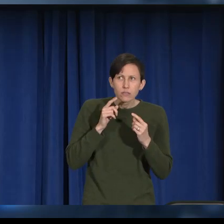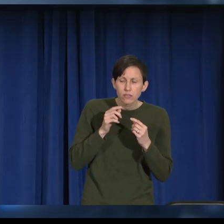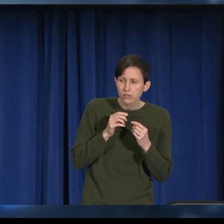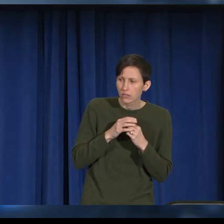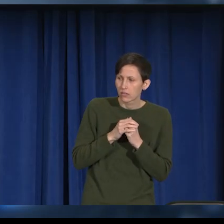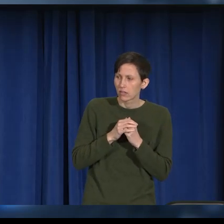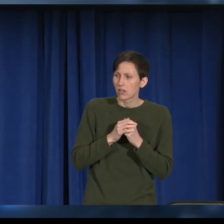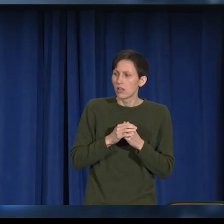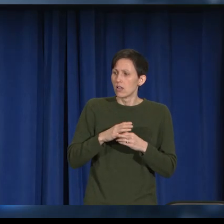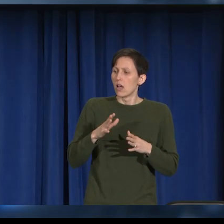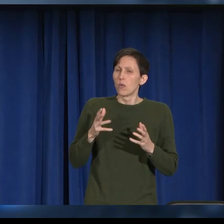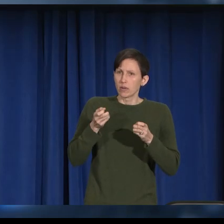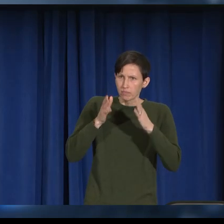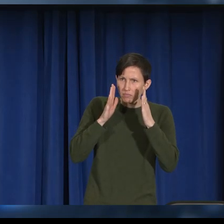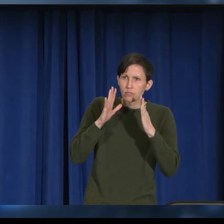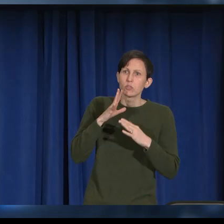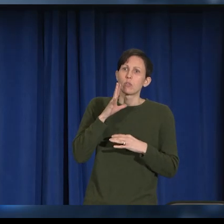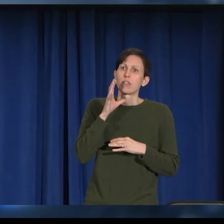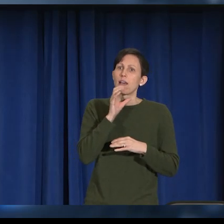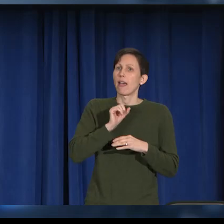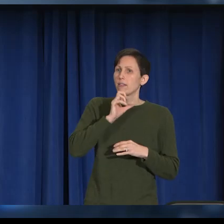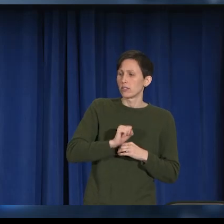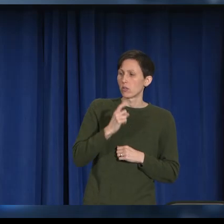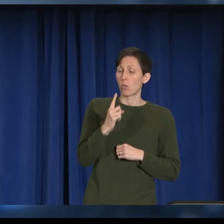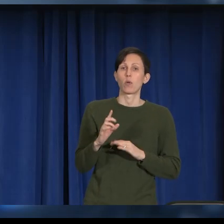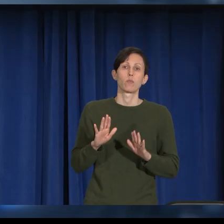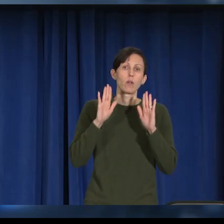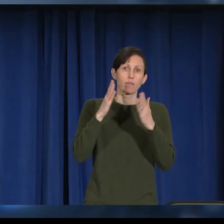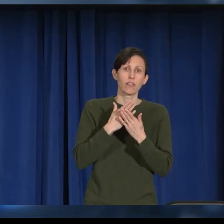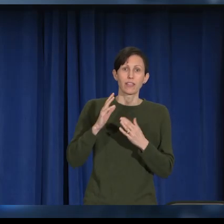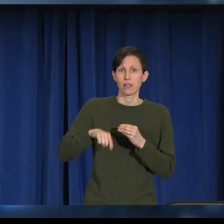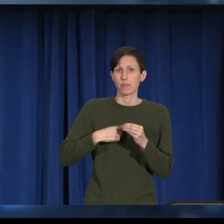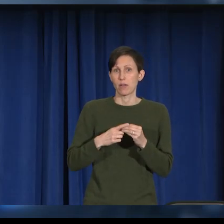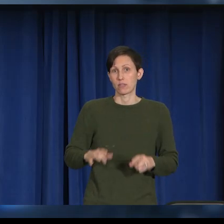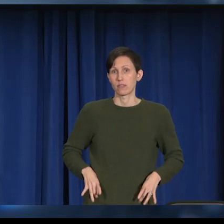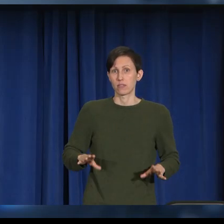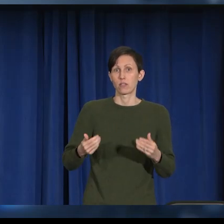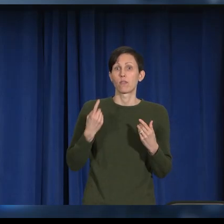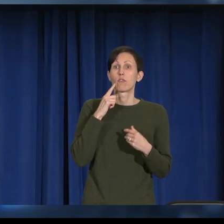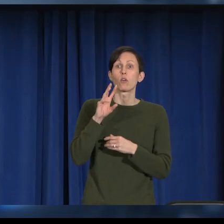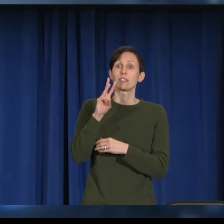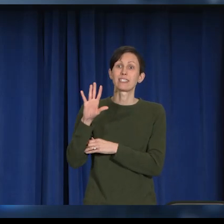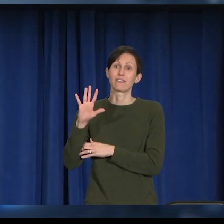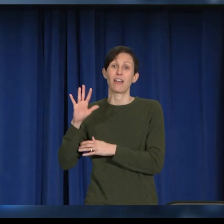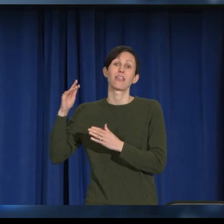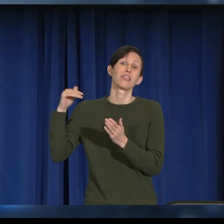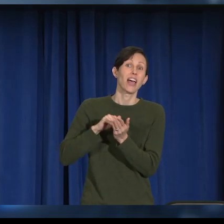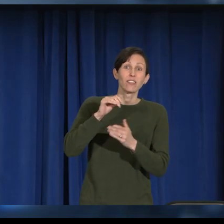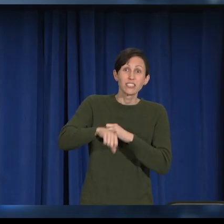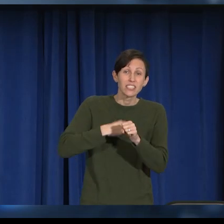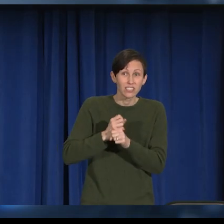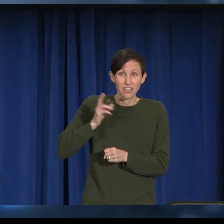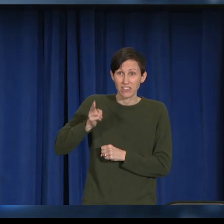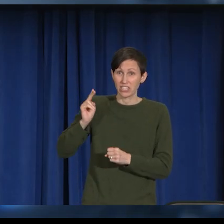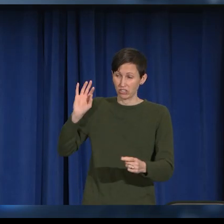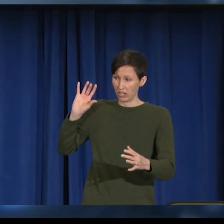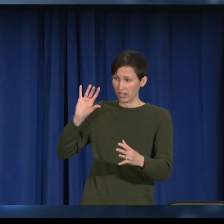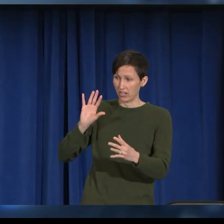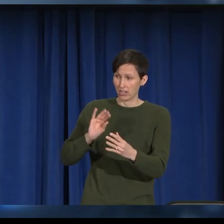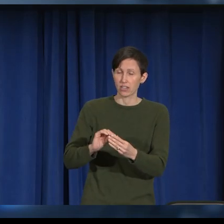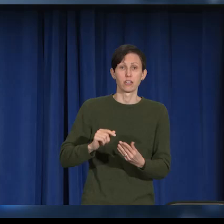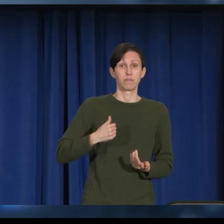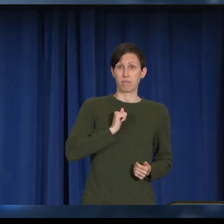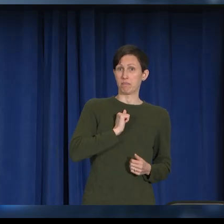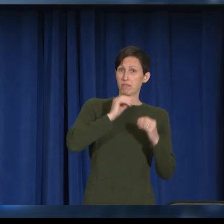the elders. One of the wonderful things about Australia is we have 65,000 years of history. And as a teacher, I feel